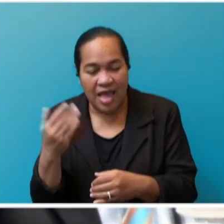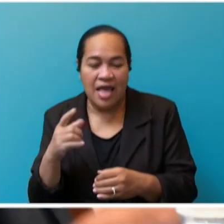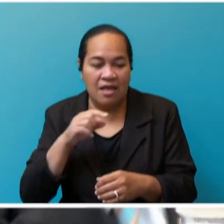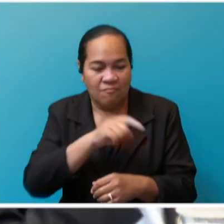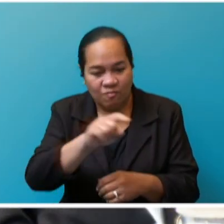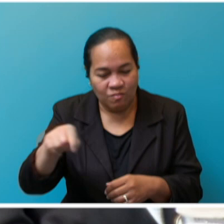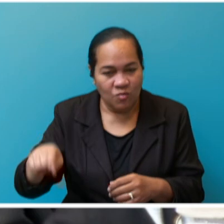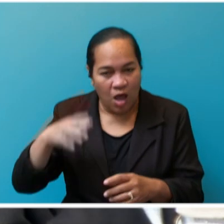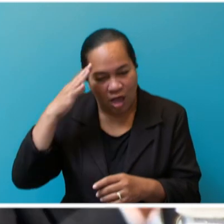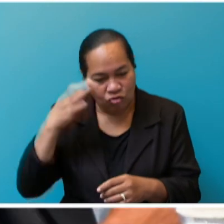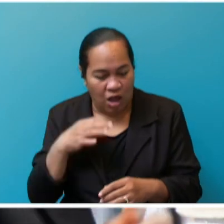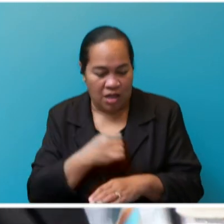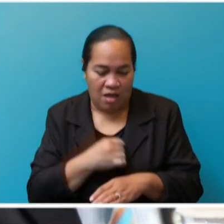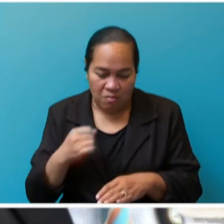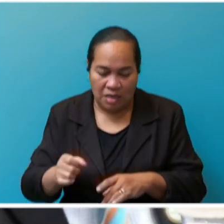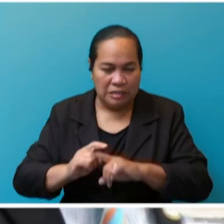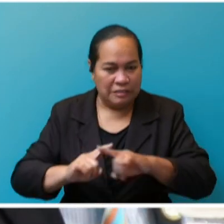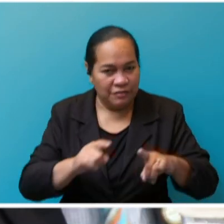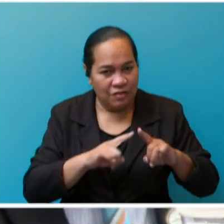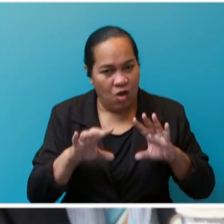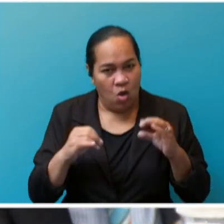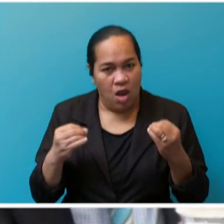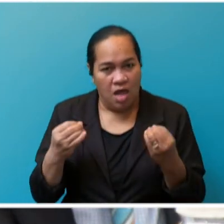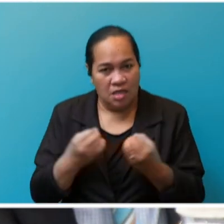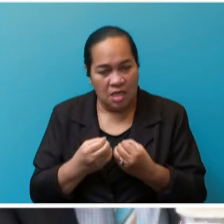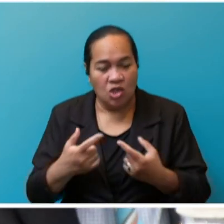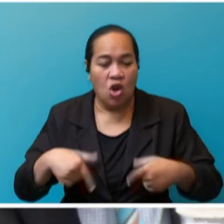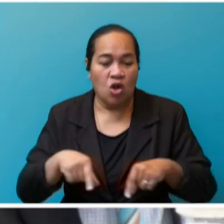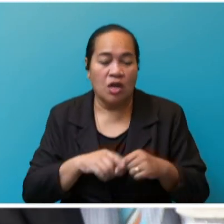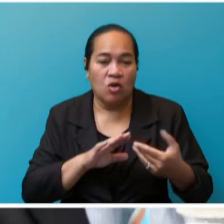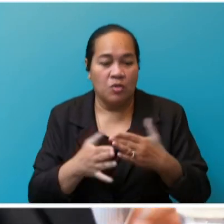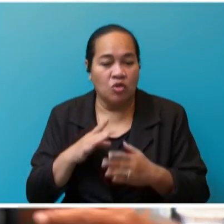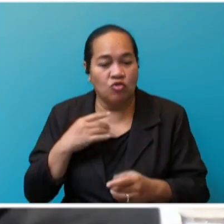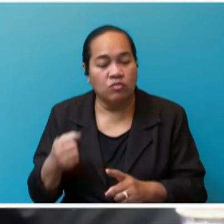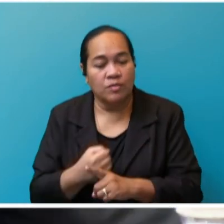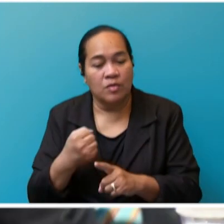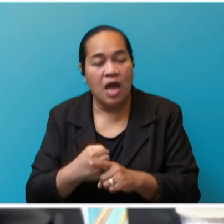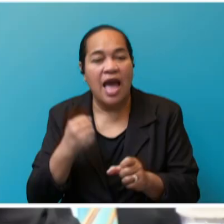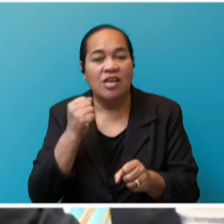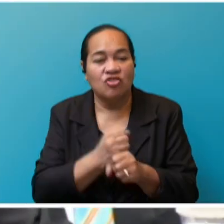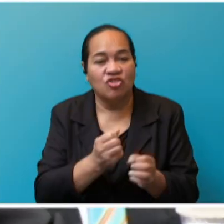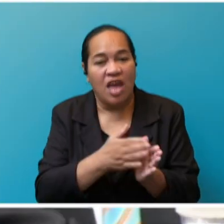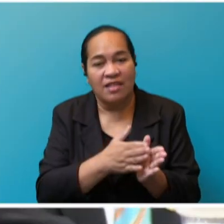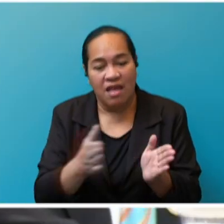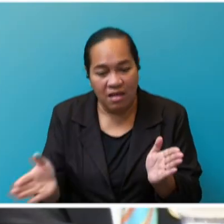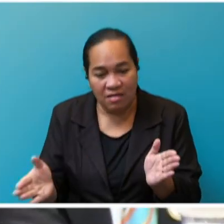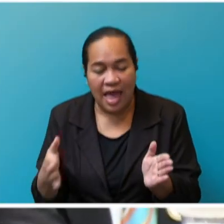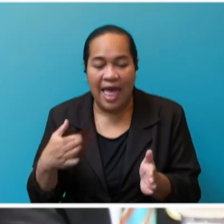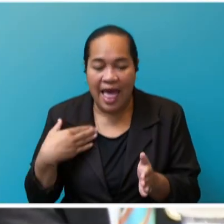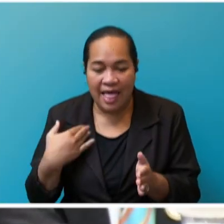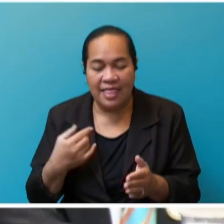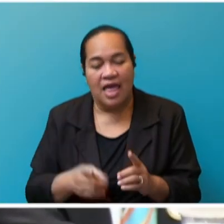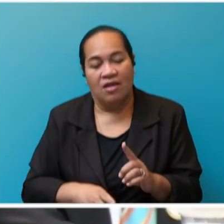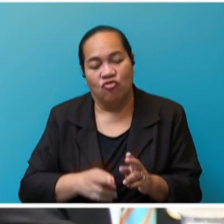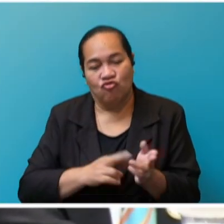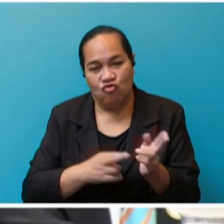government ministries, civil society organizations, and local communities in promoting gender equality, health, and rural development.